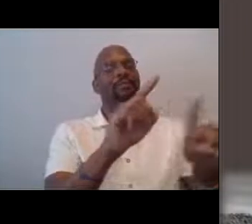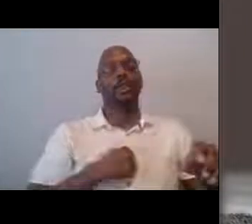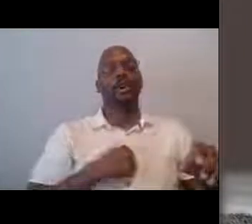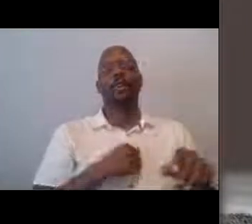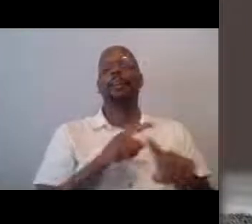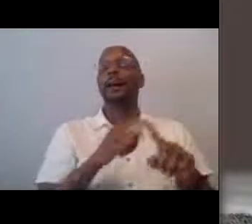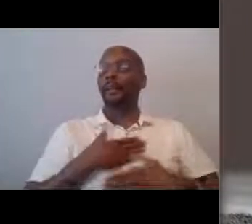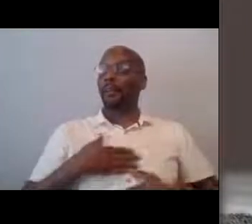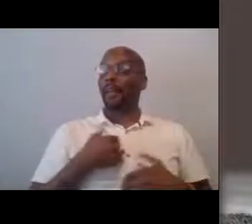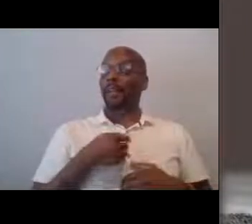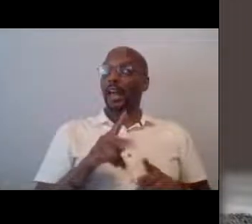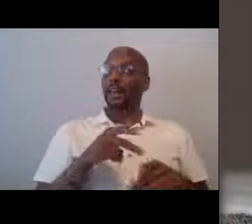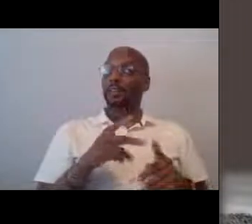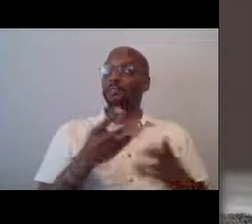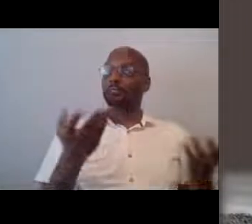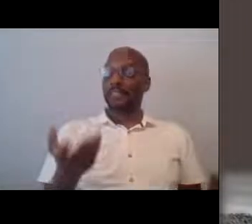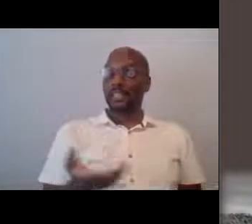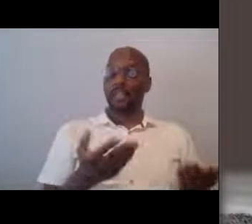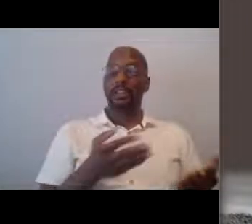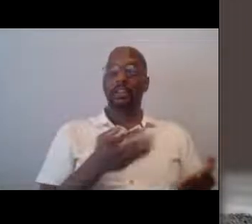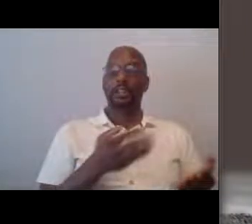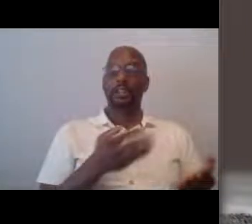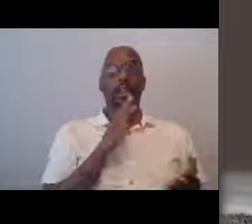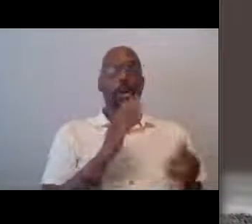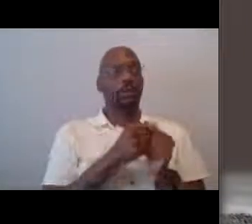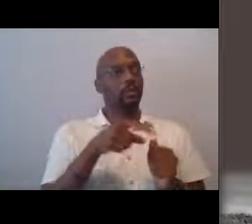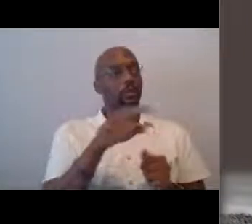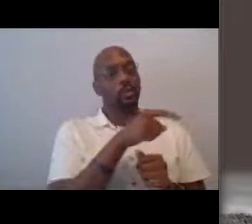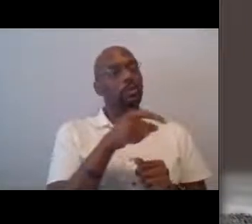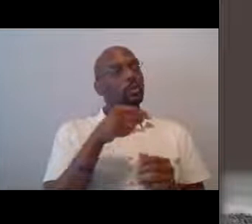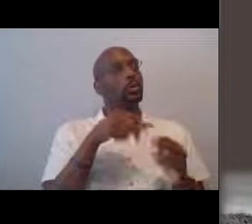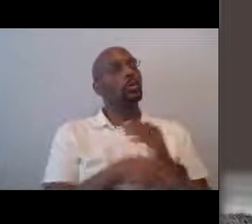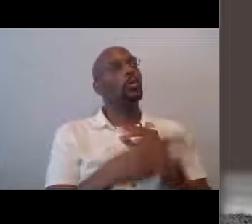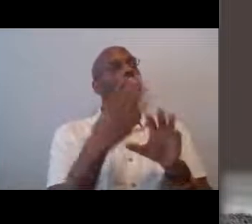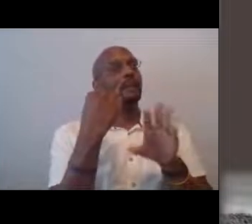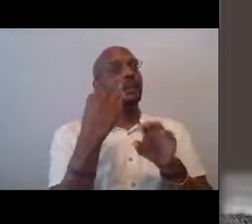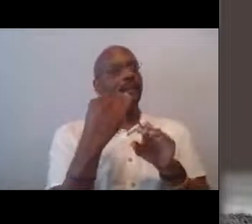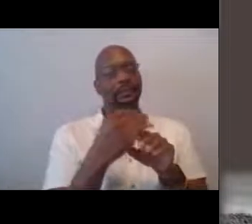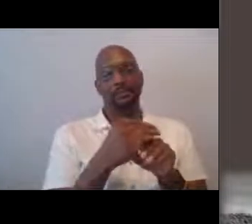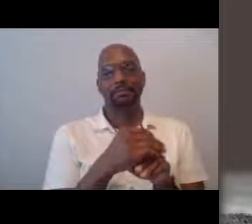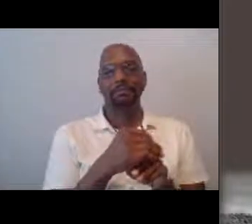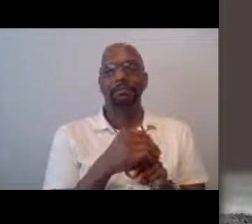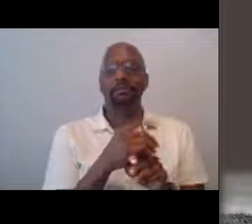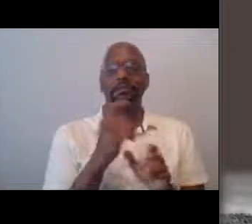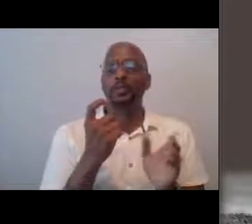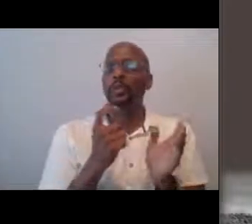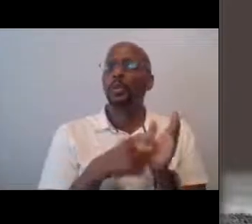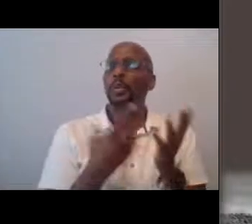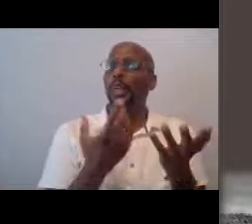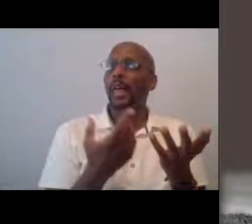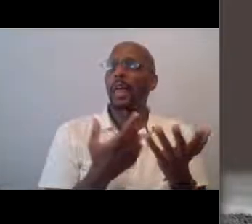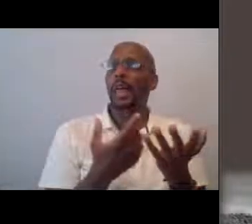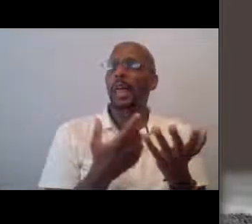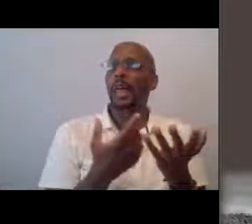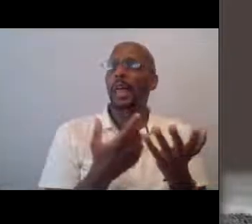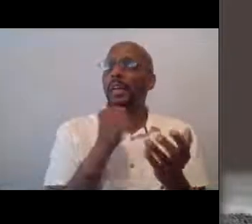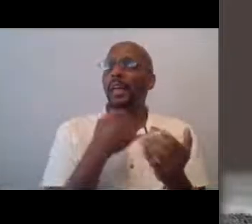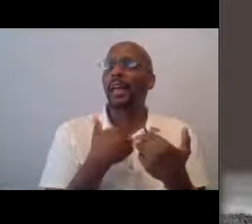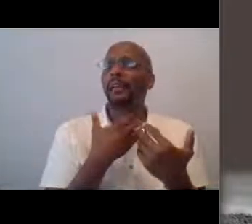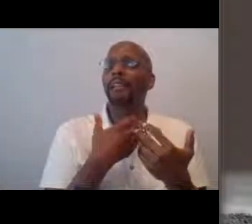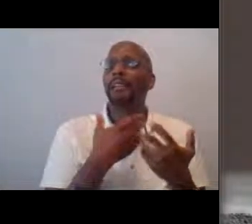have the opportunity to speak to you virtually, at least, and realizing very quickly that I don't have a lot of control over